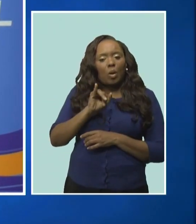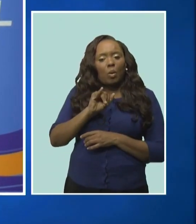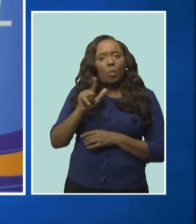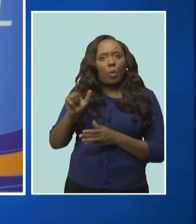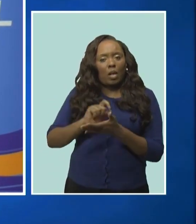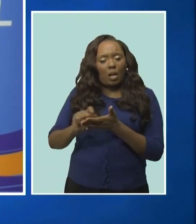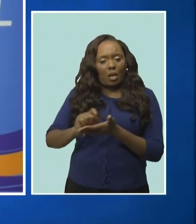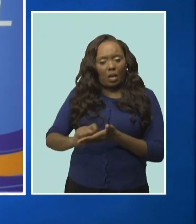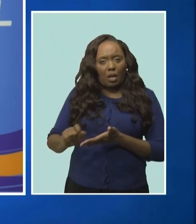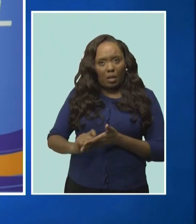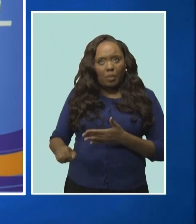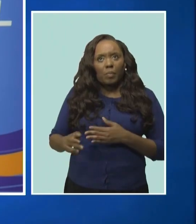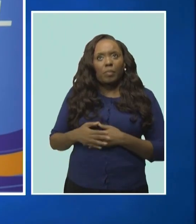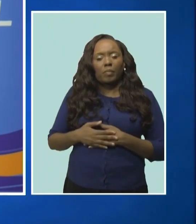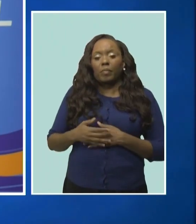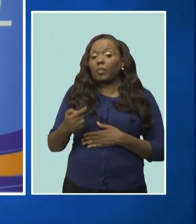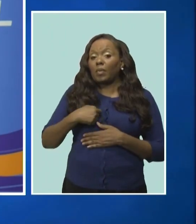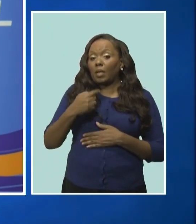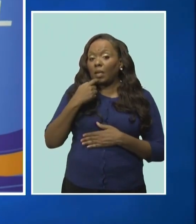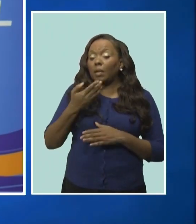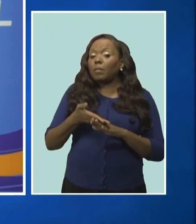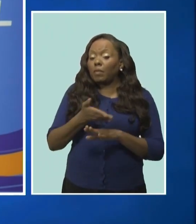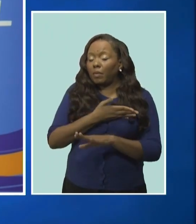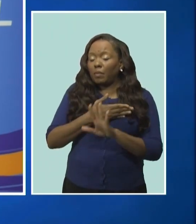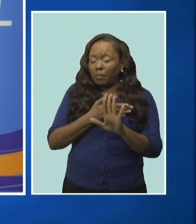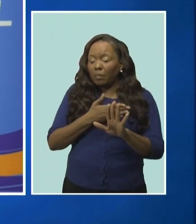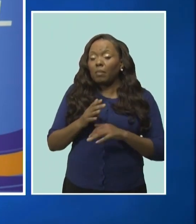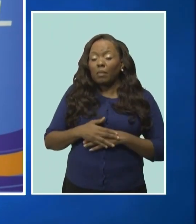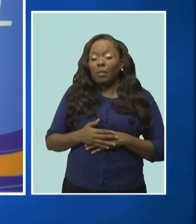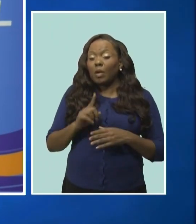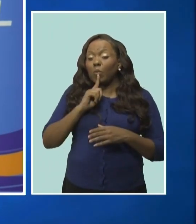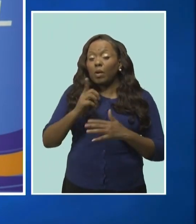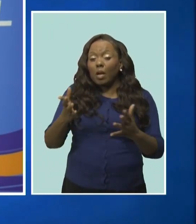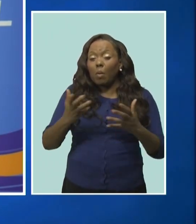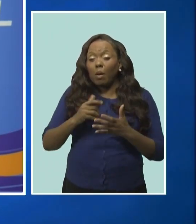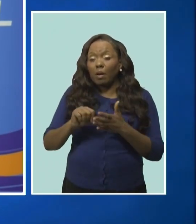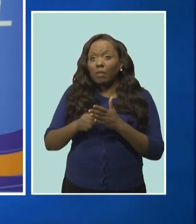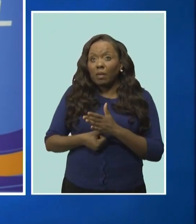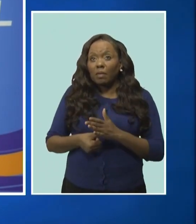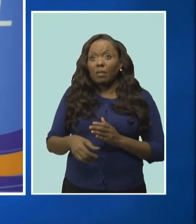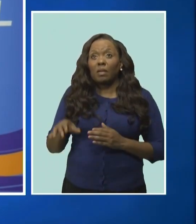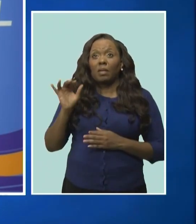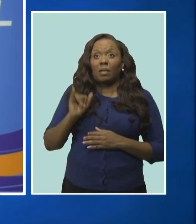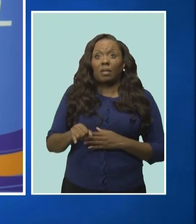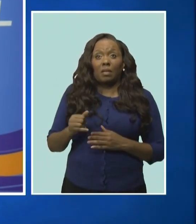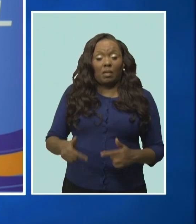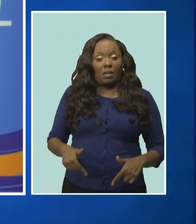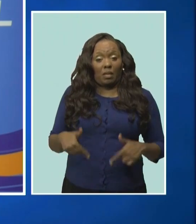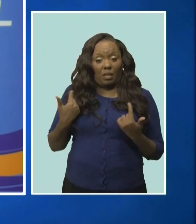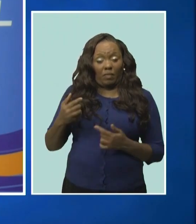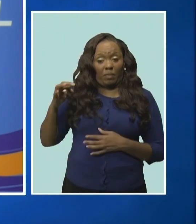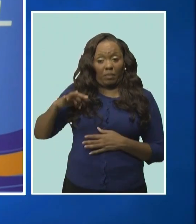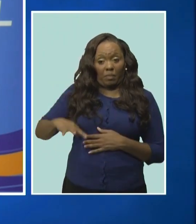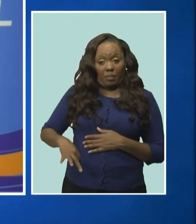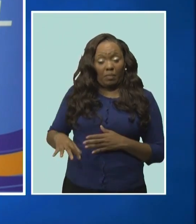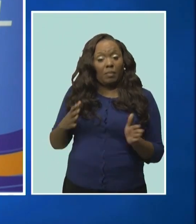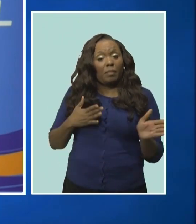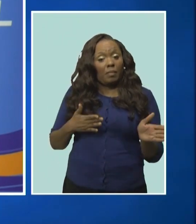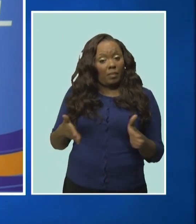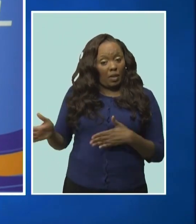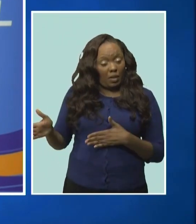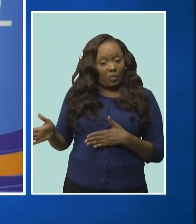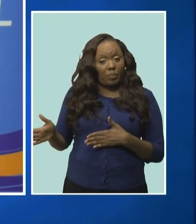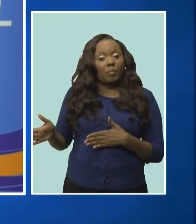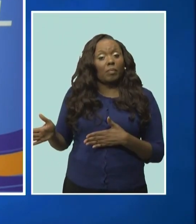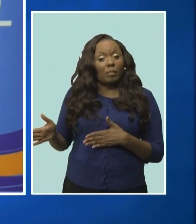as I said before, and I can't emphasize it enough, this plan, this life benefit,